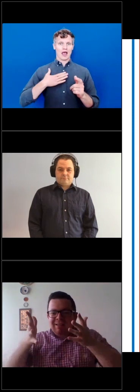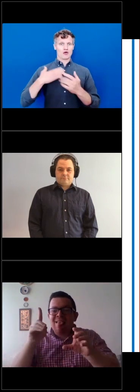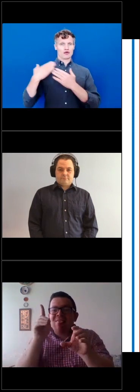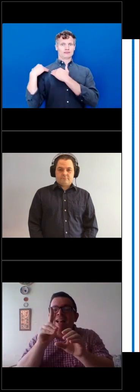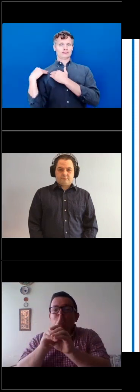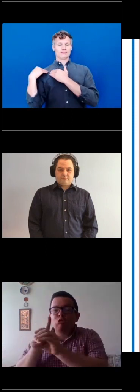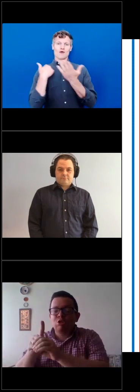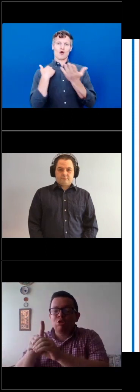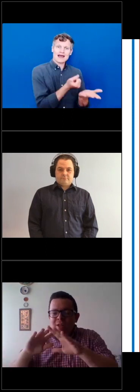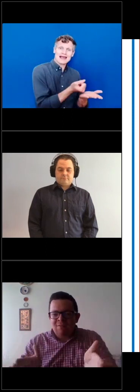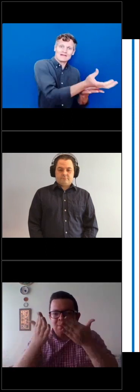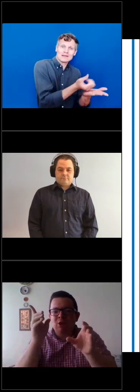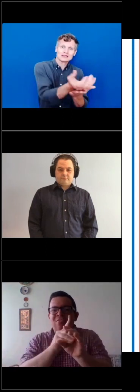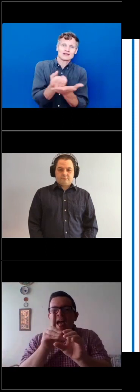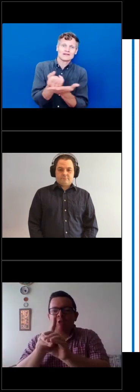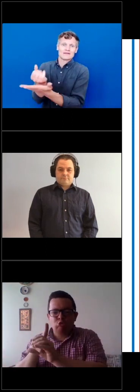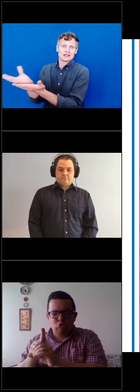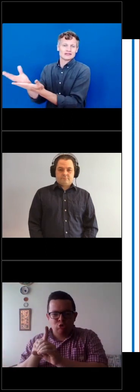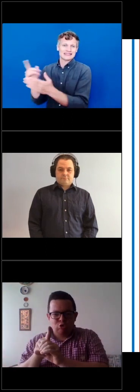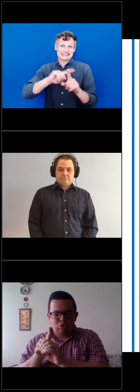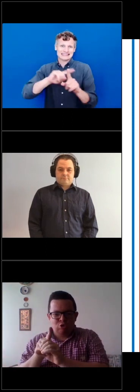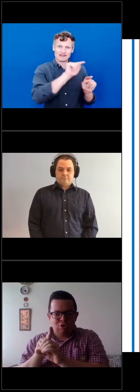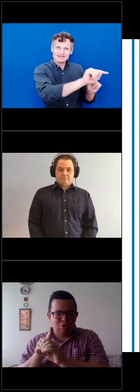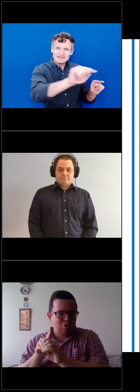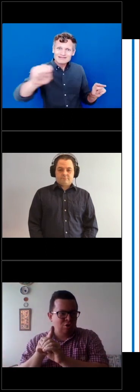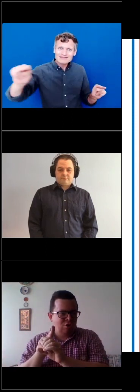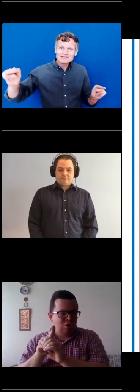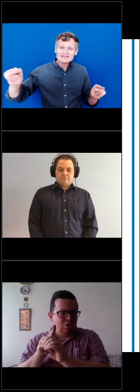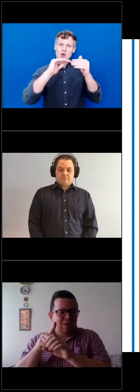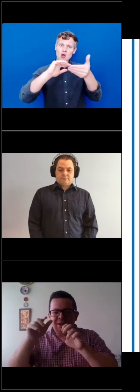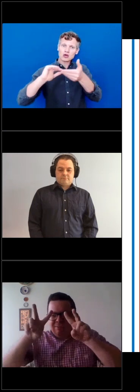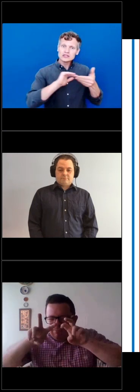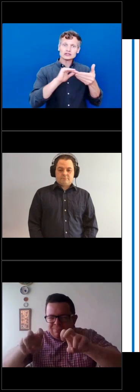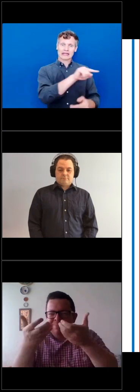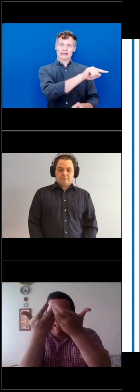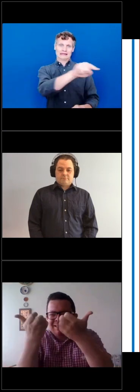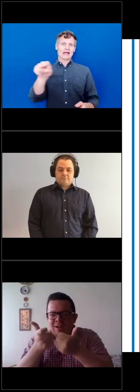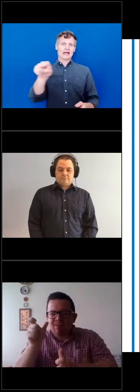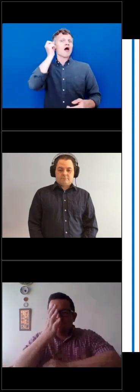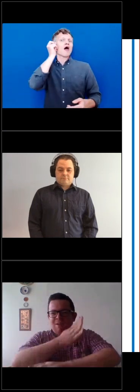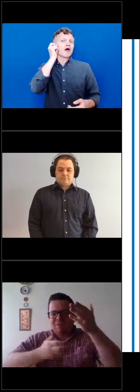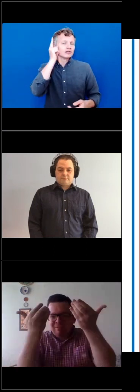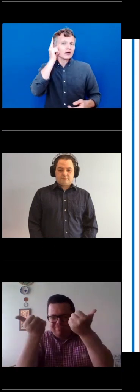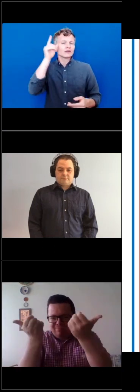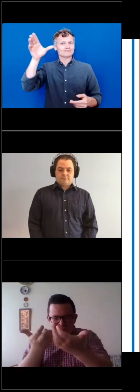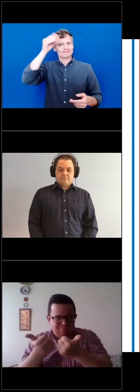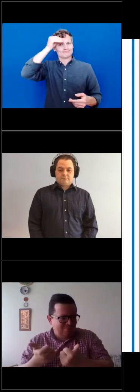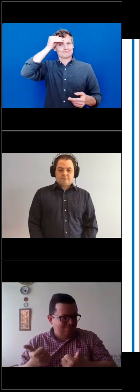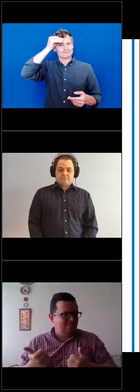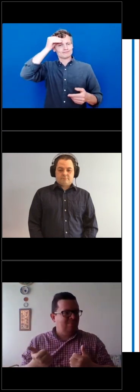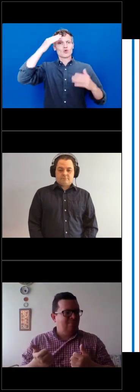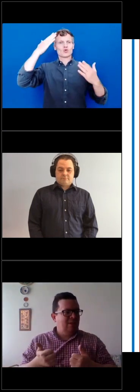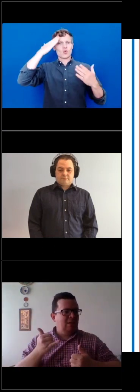can be engaged in this situation, and to collect the data, to collect